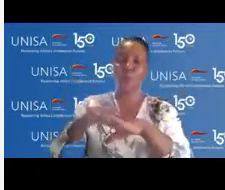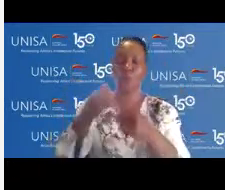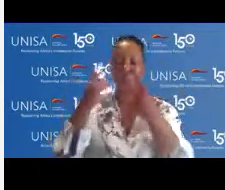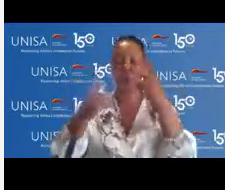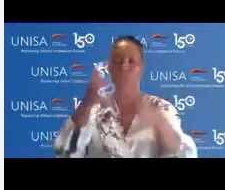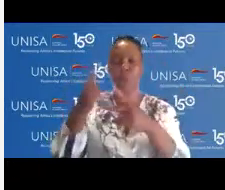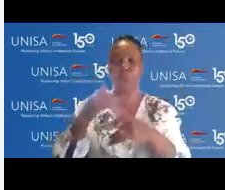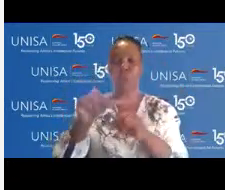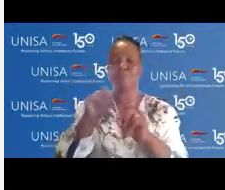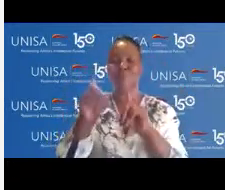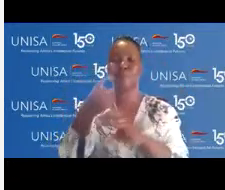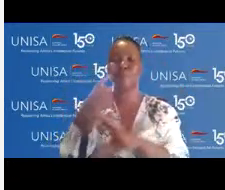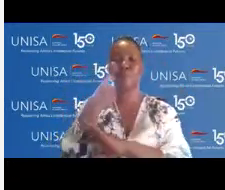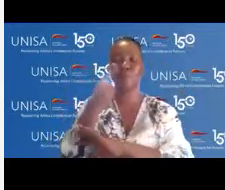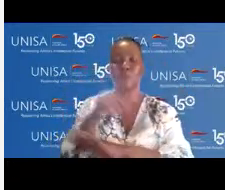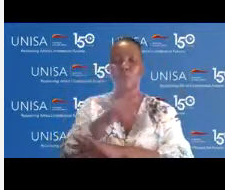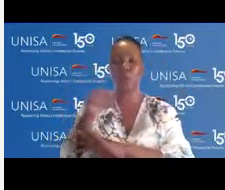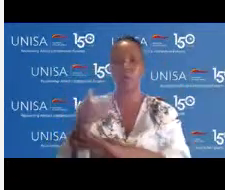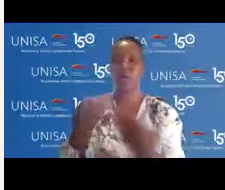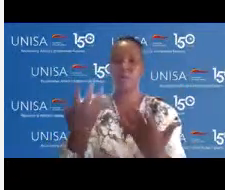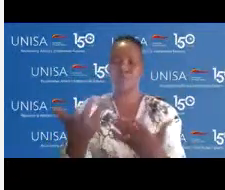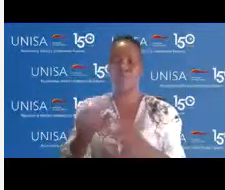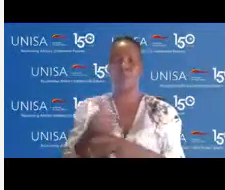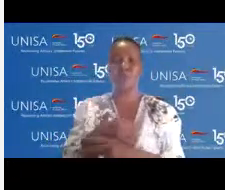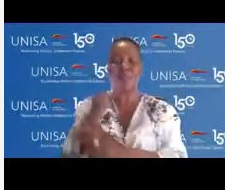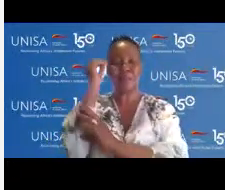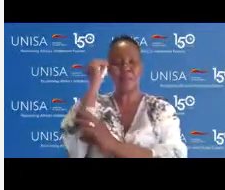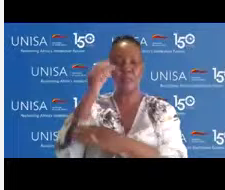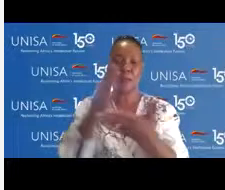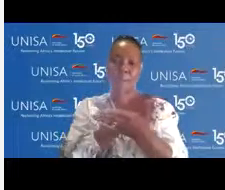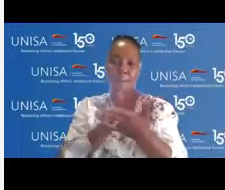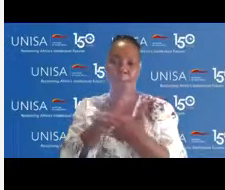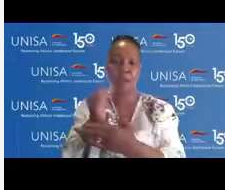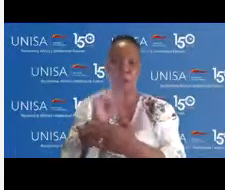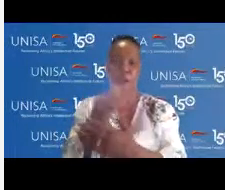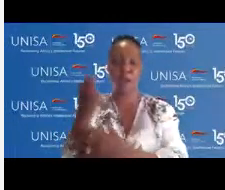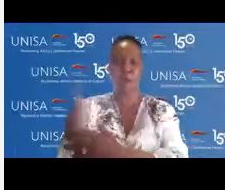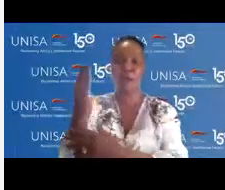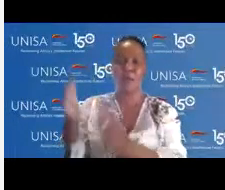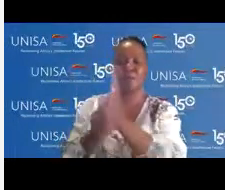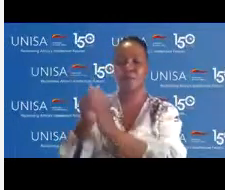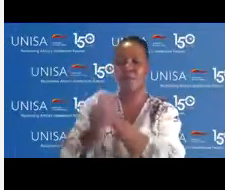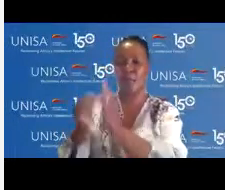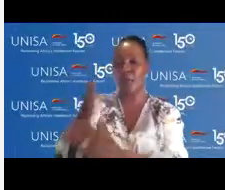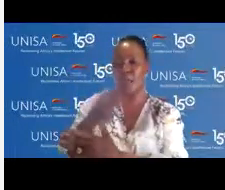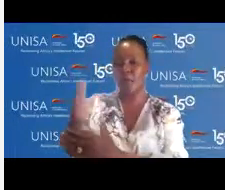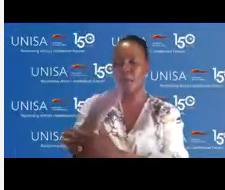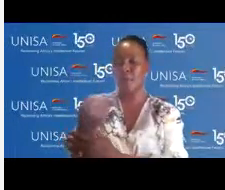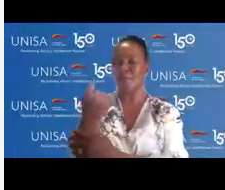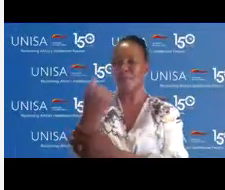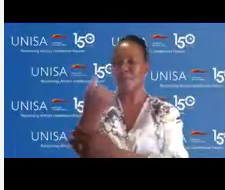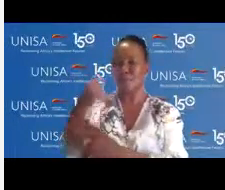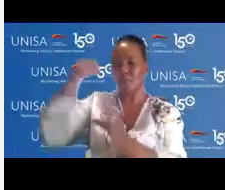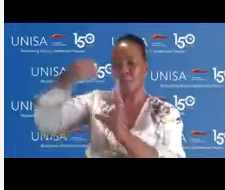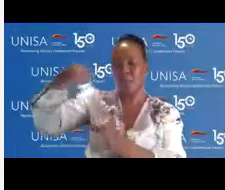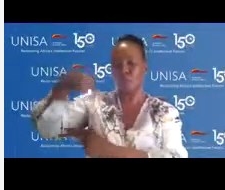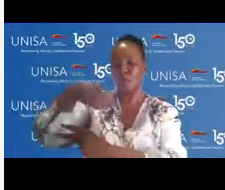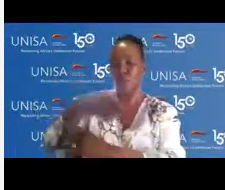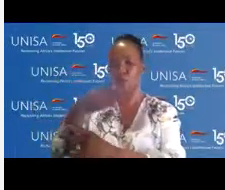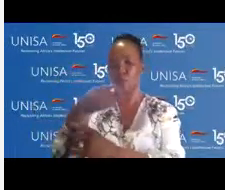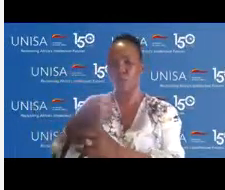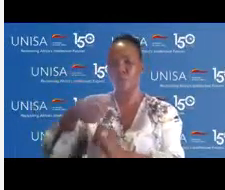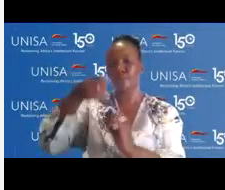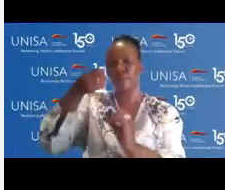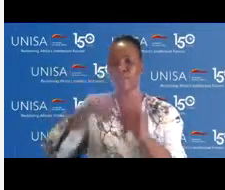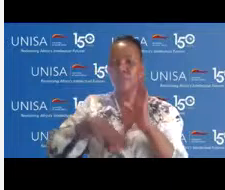you. Then the other interesting part is on the right hand side, you'll see there's a little arrow, also like a little drop down menu. If I click on